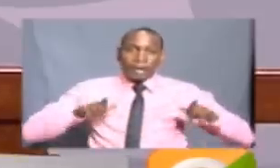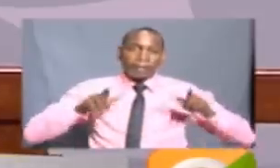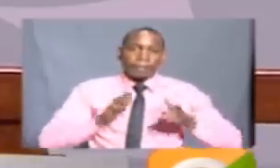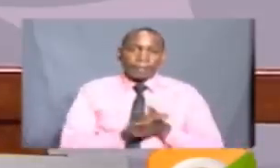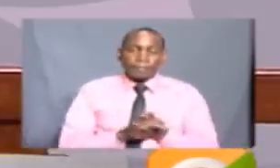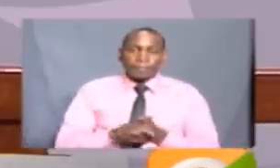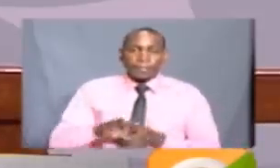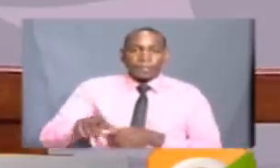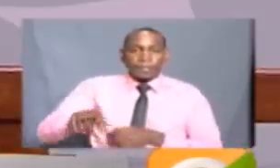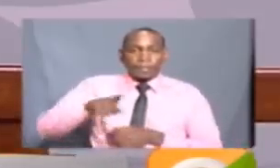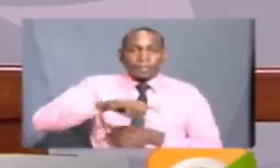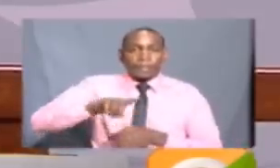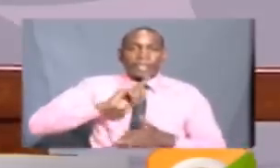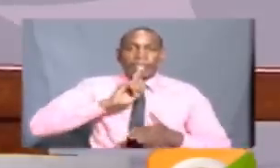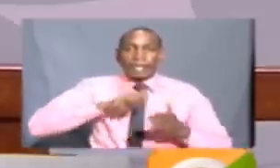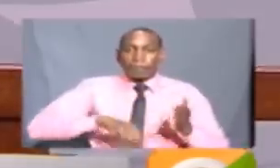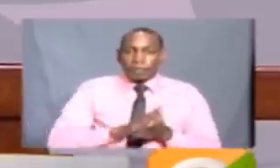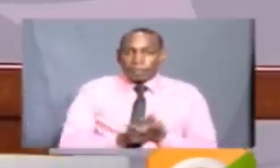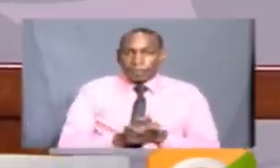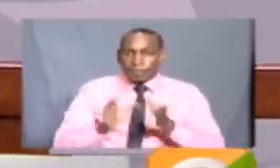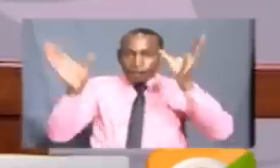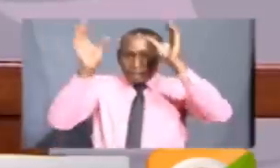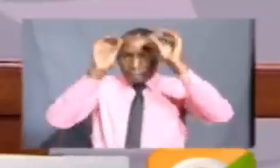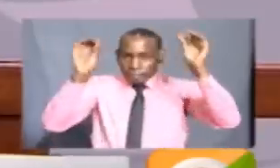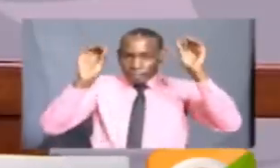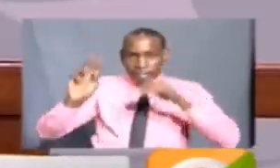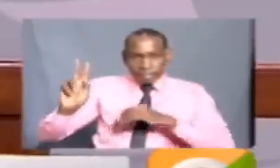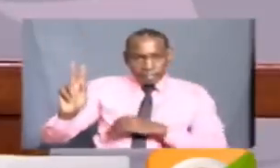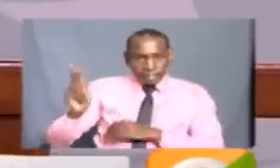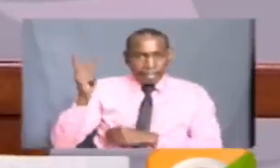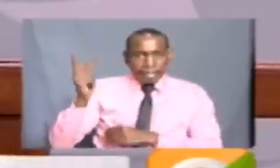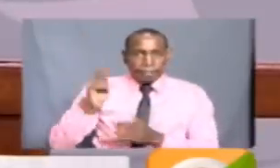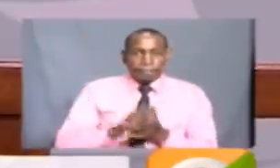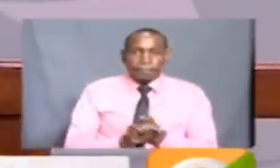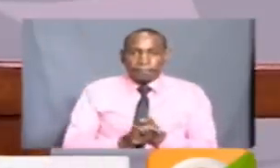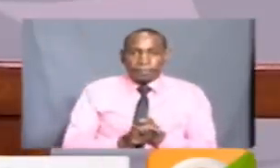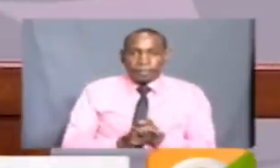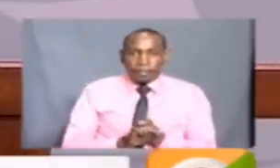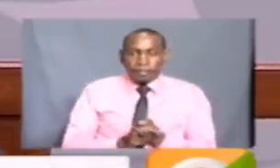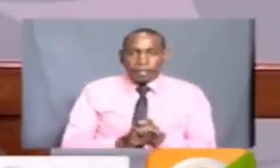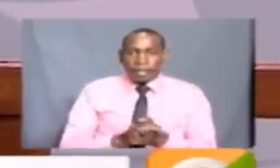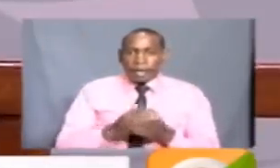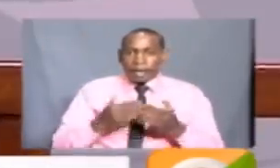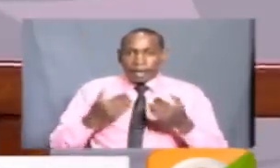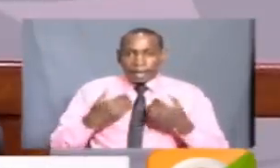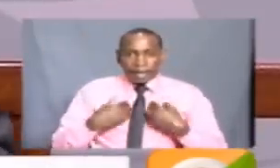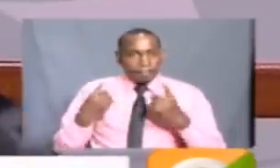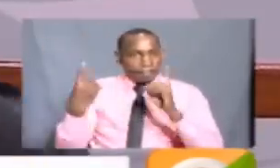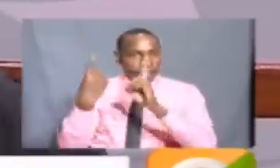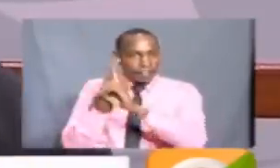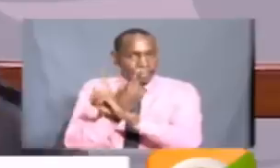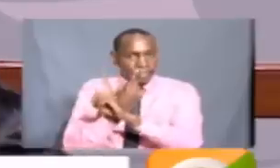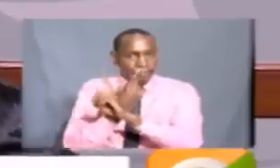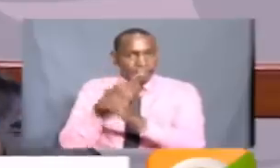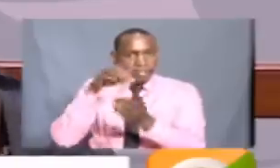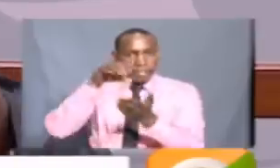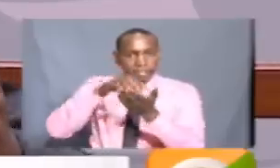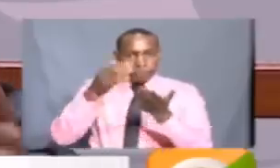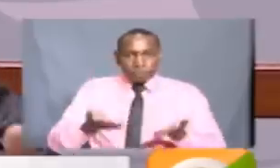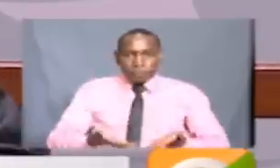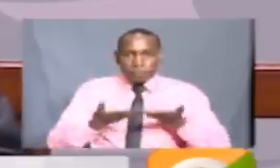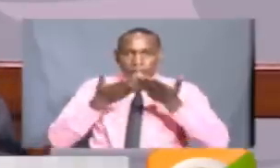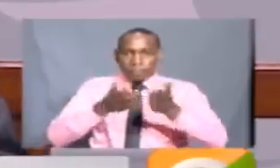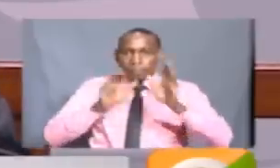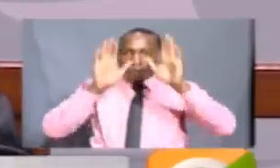we are saying is that the President of the Republic of Kenya is in a unique position to provide the